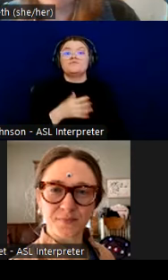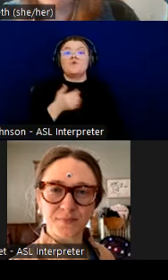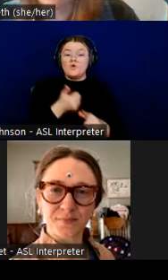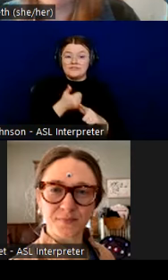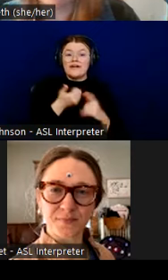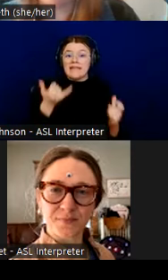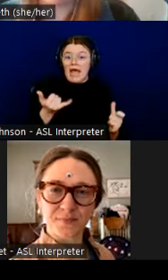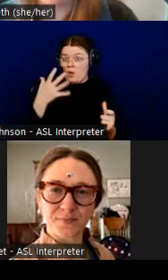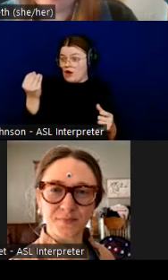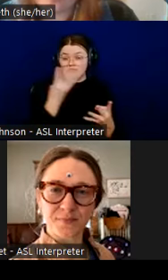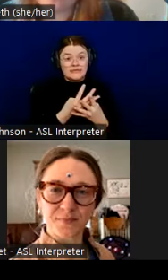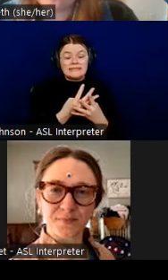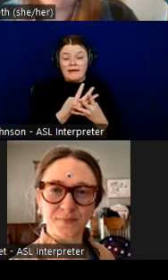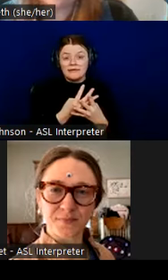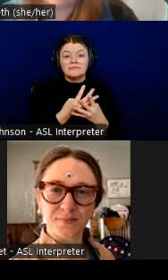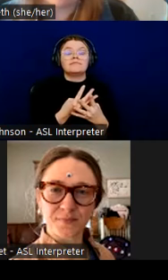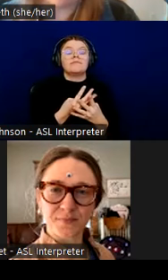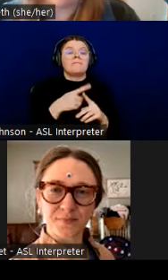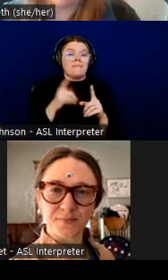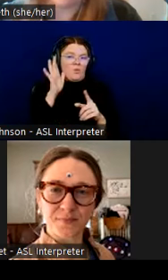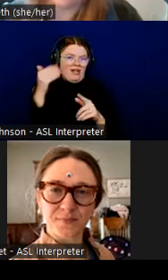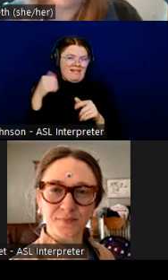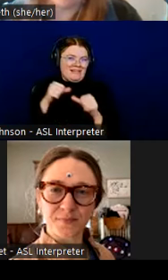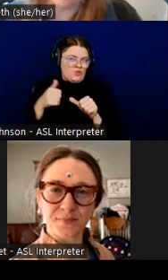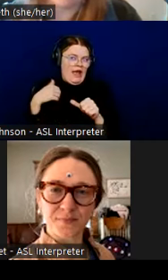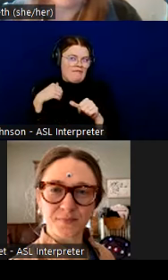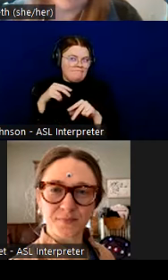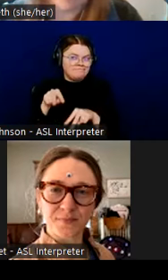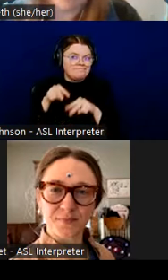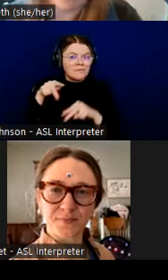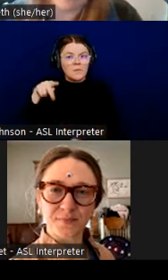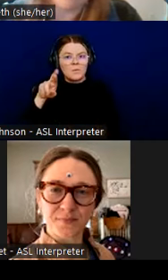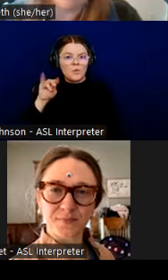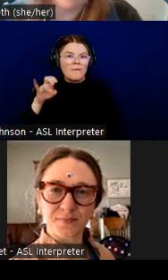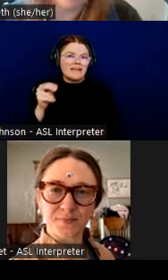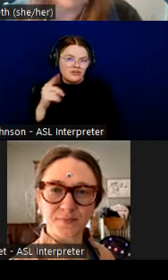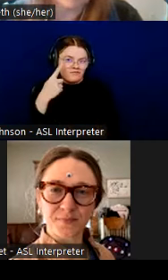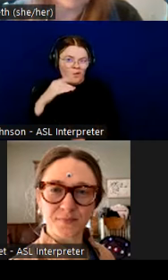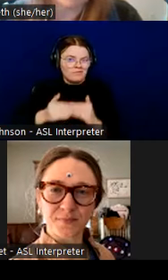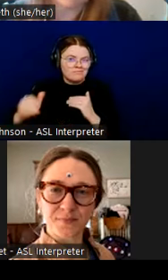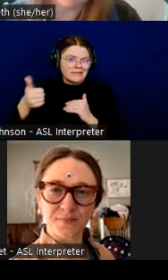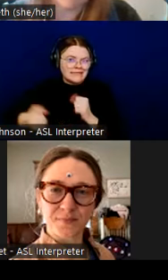years. But there's also Crystal Kaiser, who's another more recent